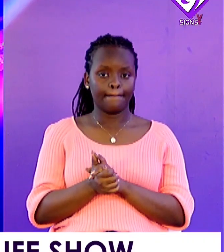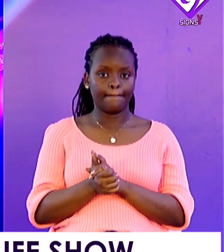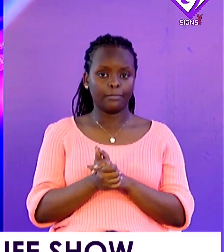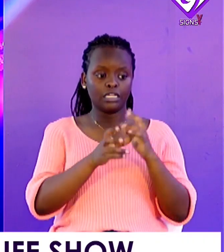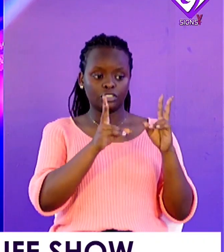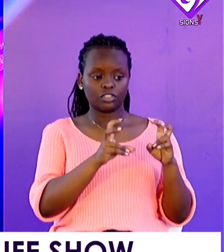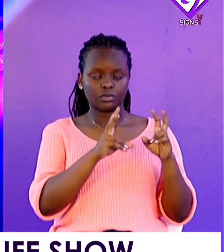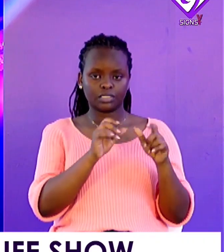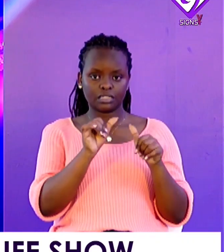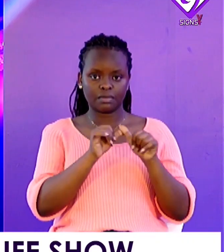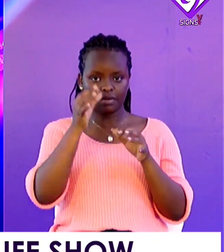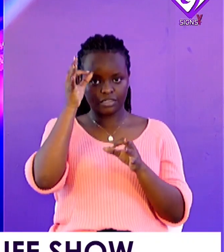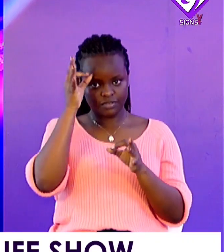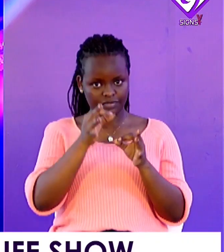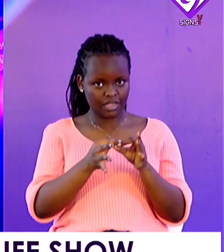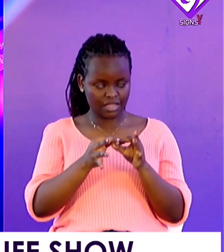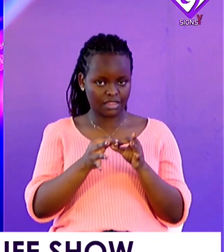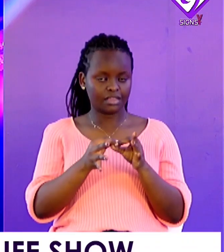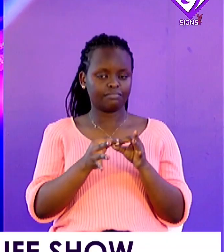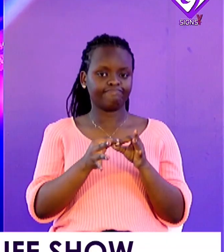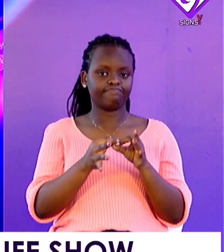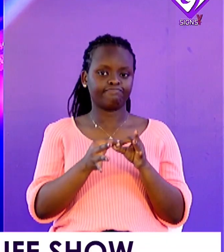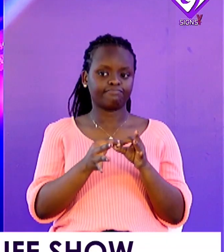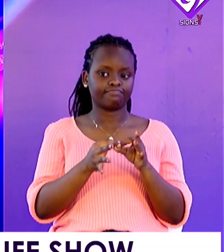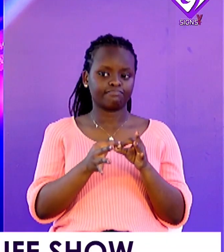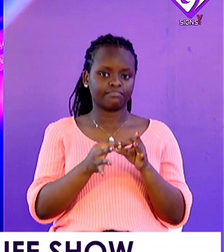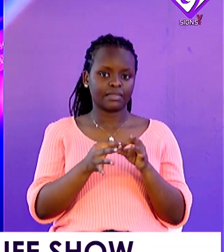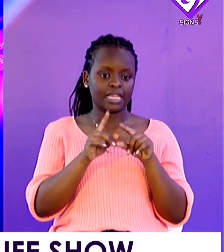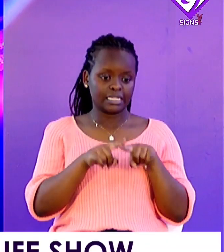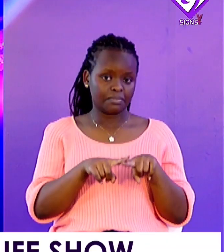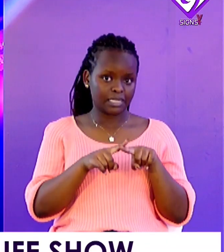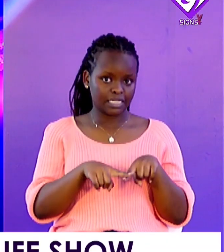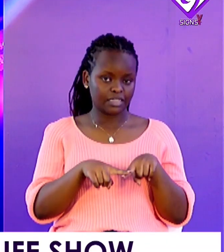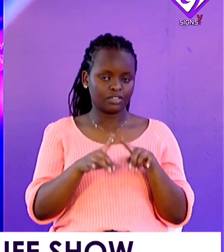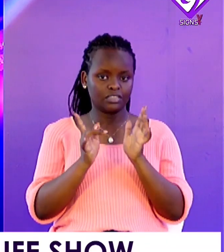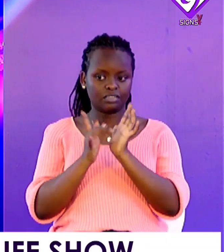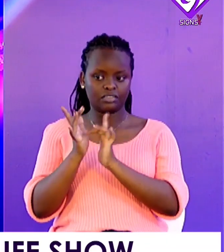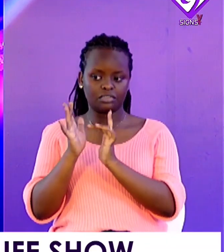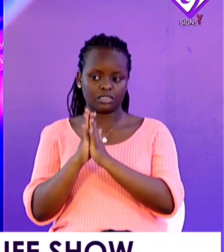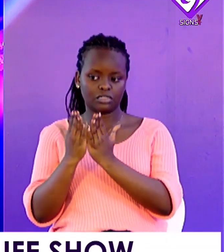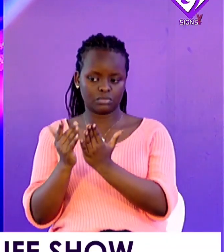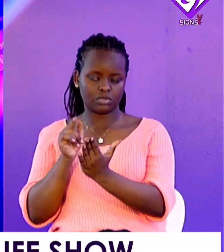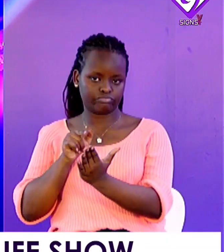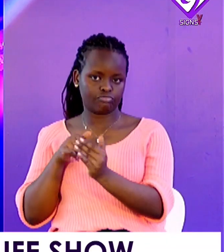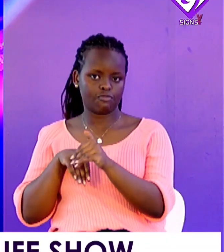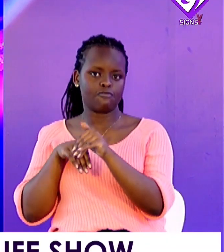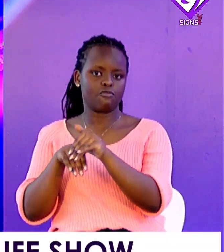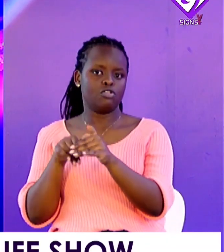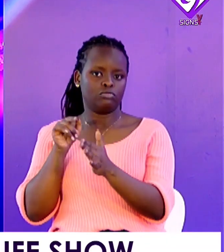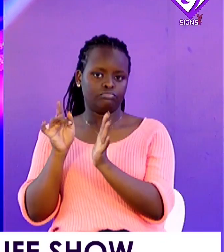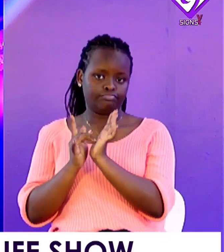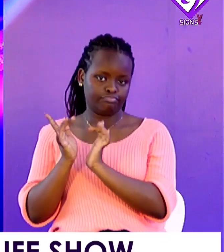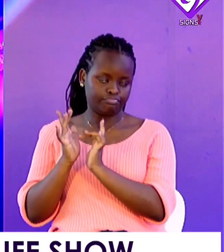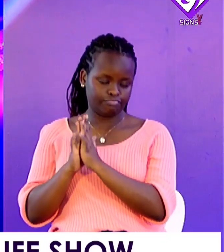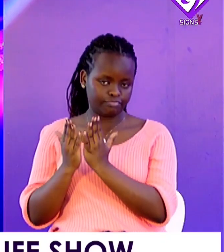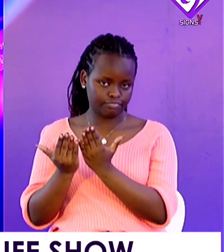faith, from my view, I evaluate matters of faith depending on the biblical principles. As somebody who